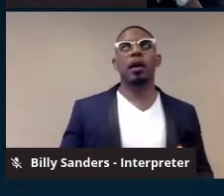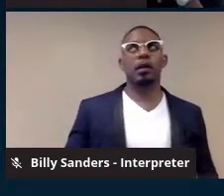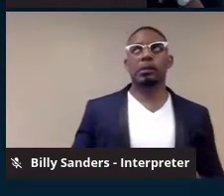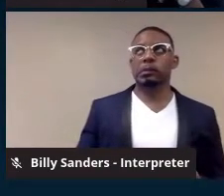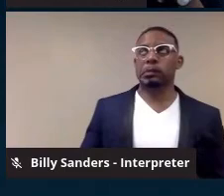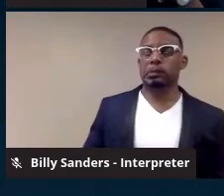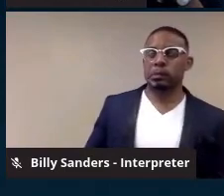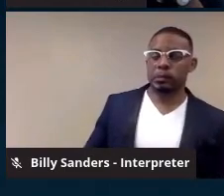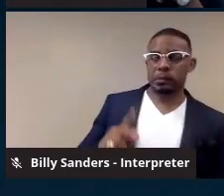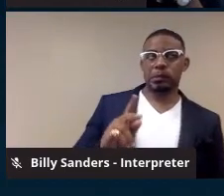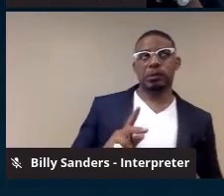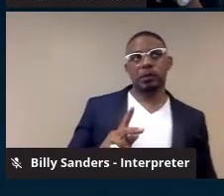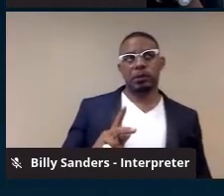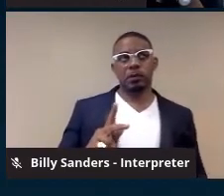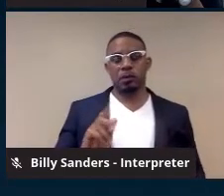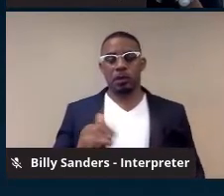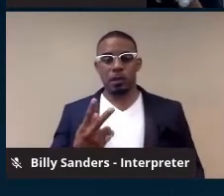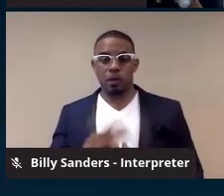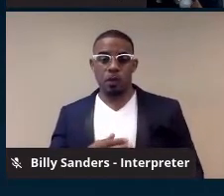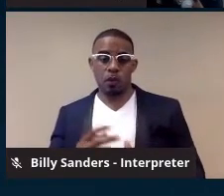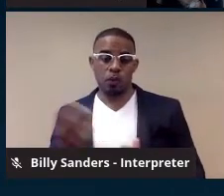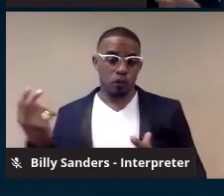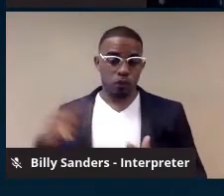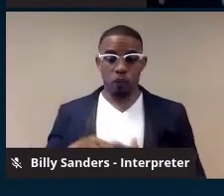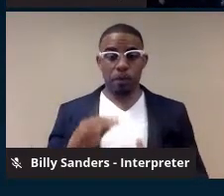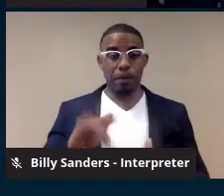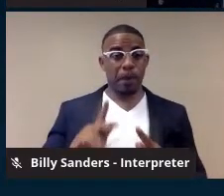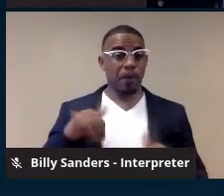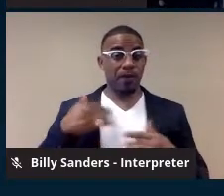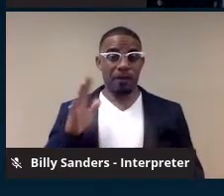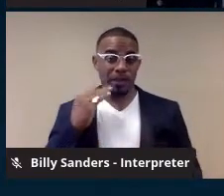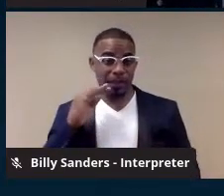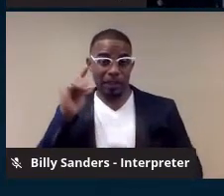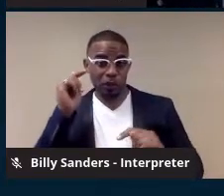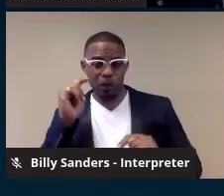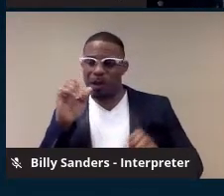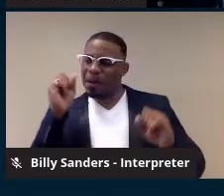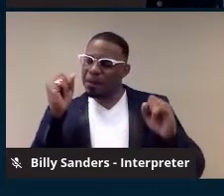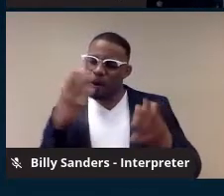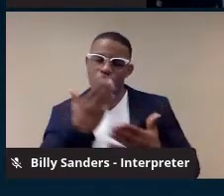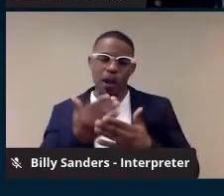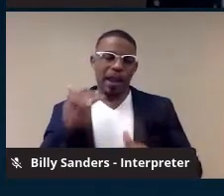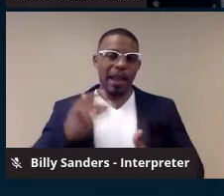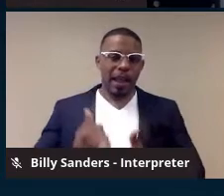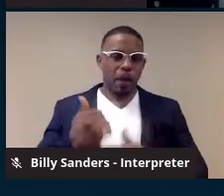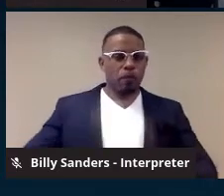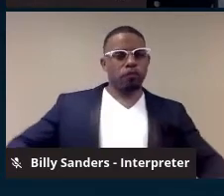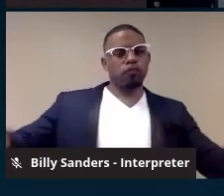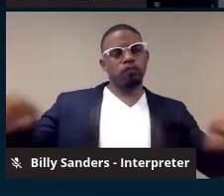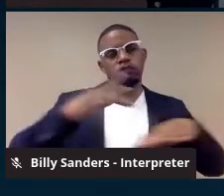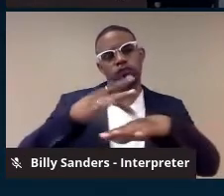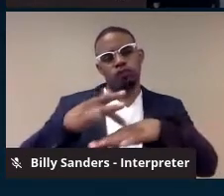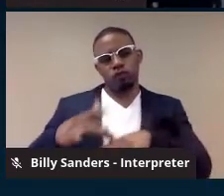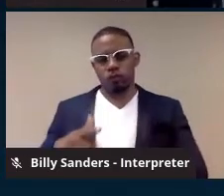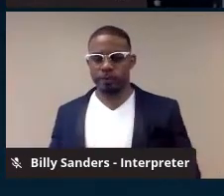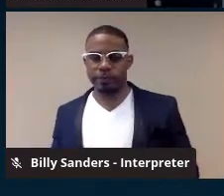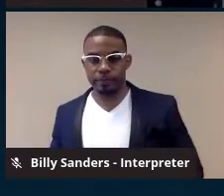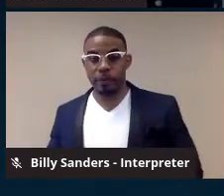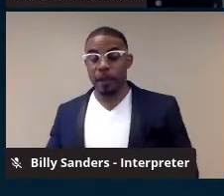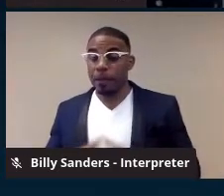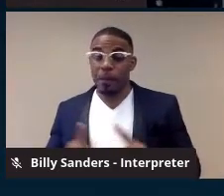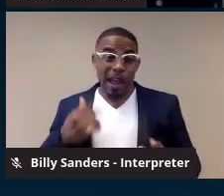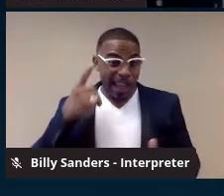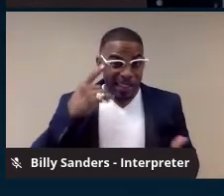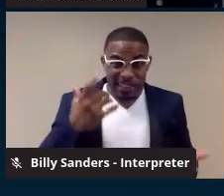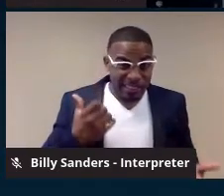maps. People have built kind of components, people have done tutorials. There's just so much help out there. Some of it will be server side, some of it will be client side, but I